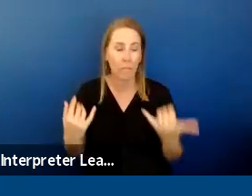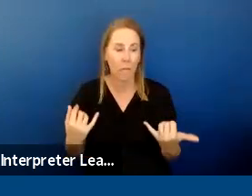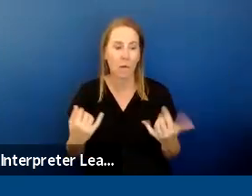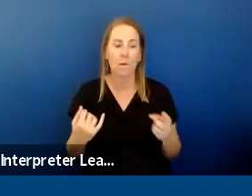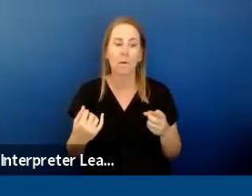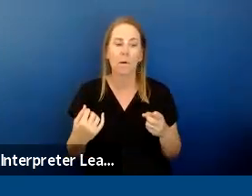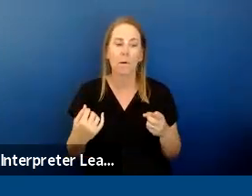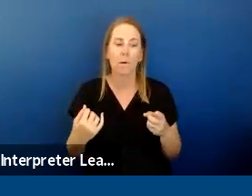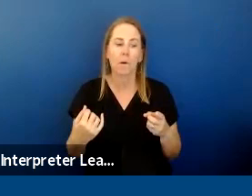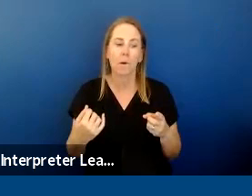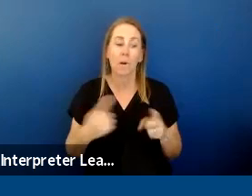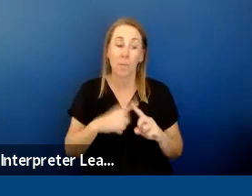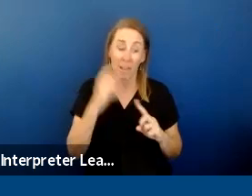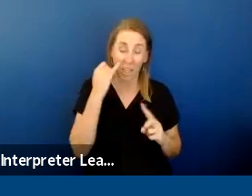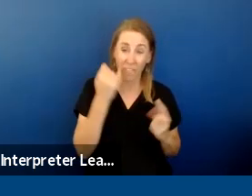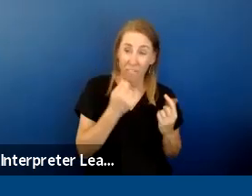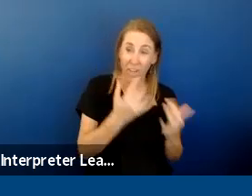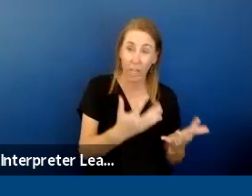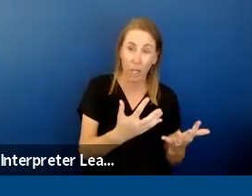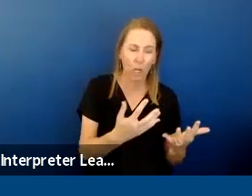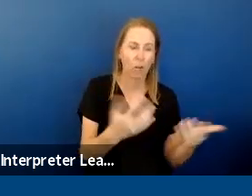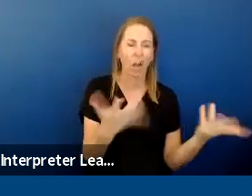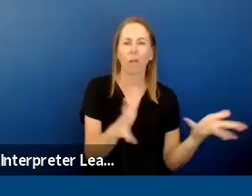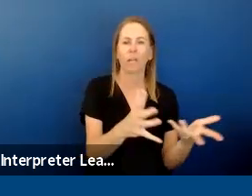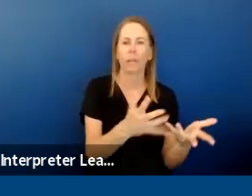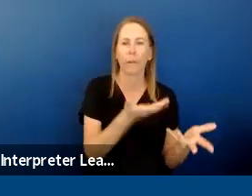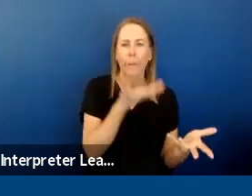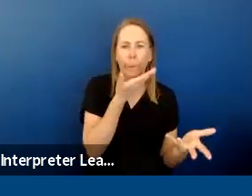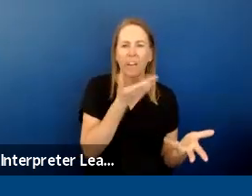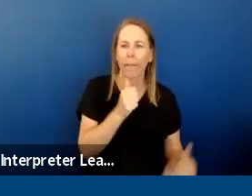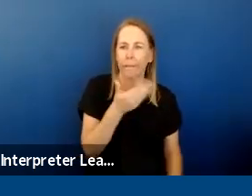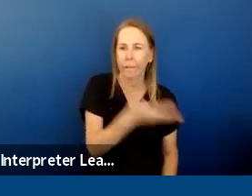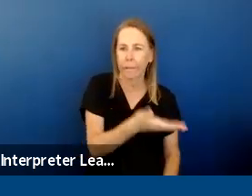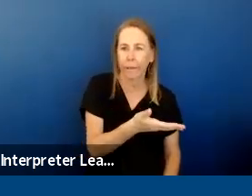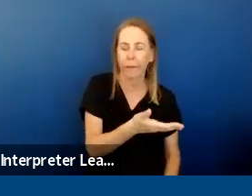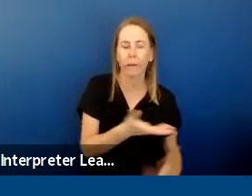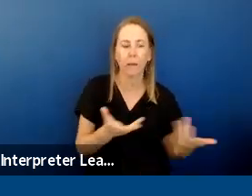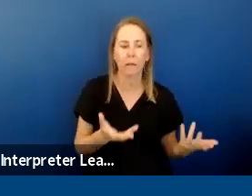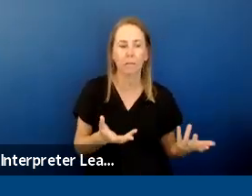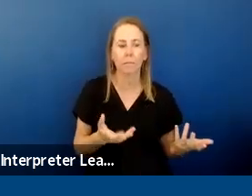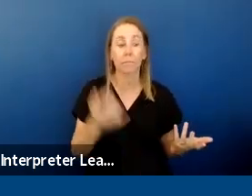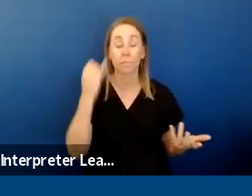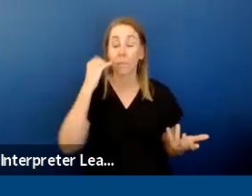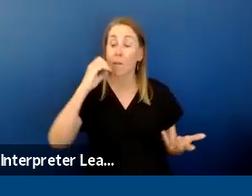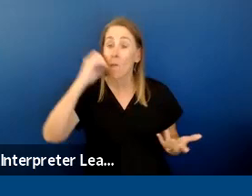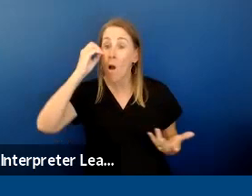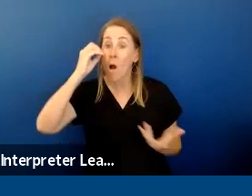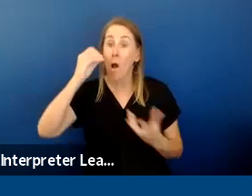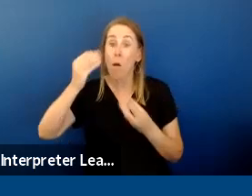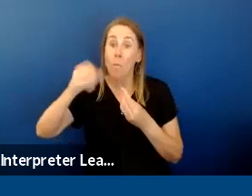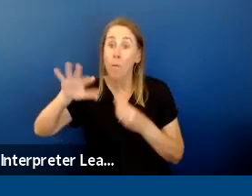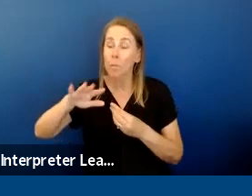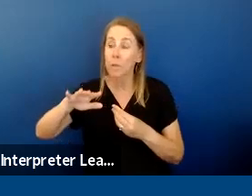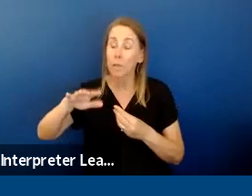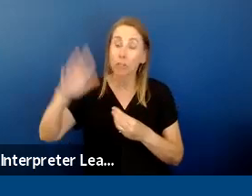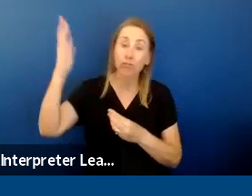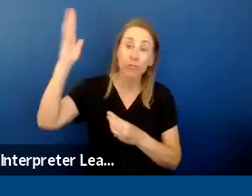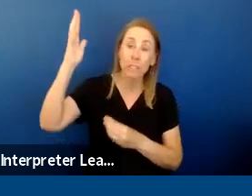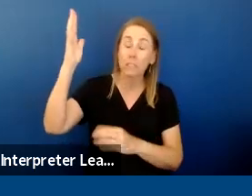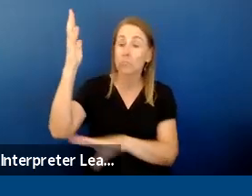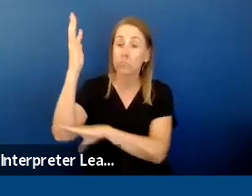it doesn't have the compromising of the soil as much as we're going to have with a severe wildfire burn